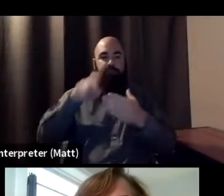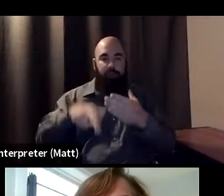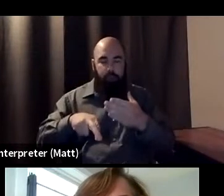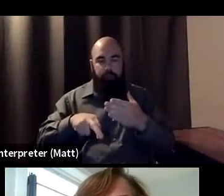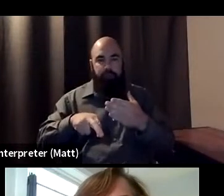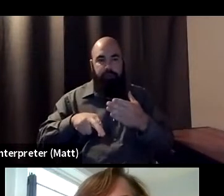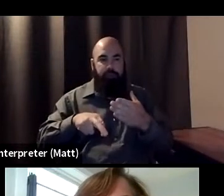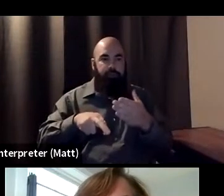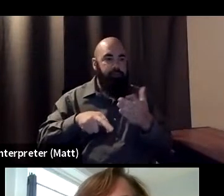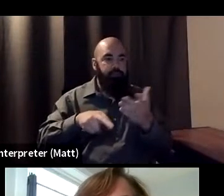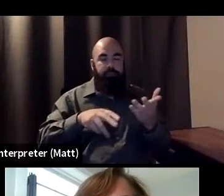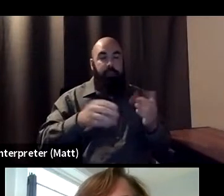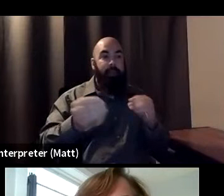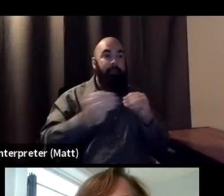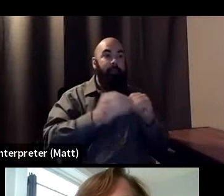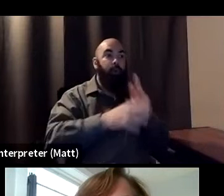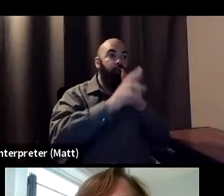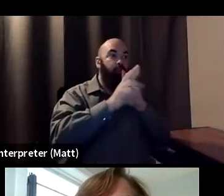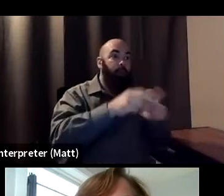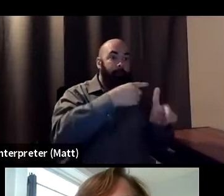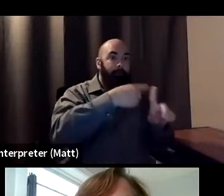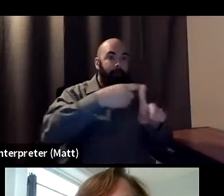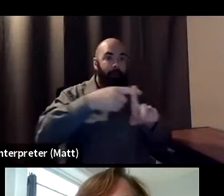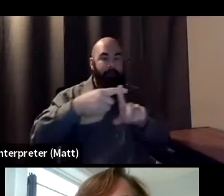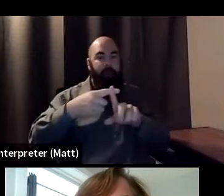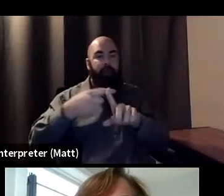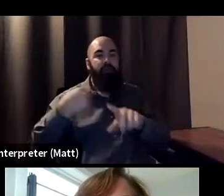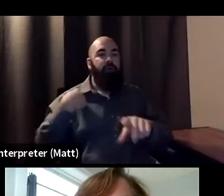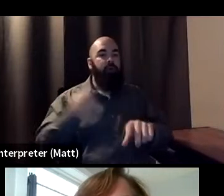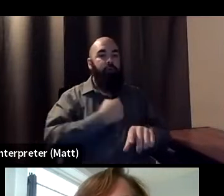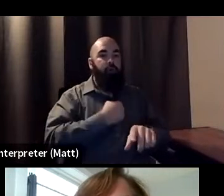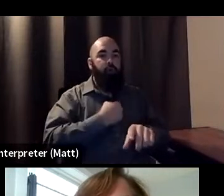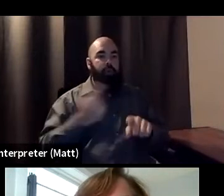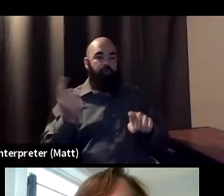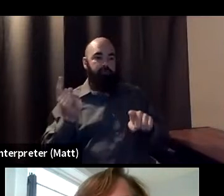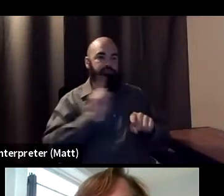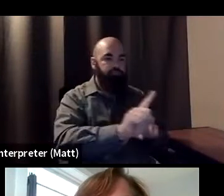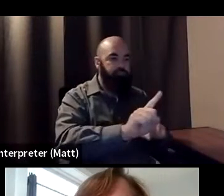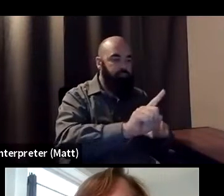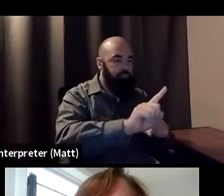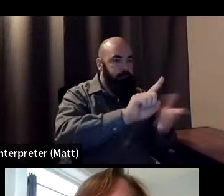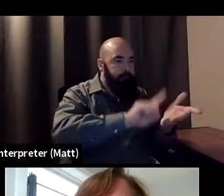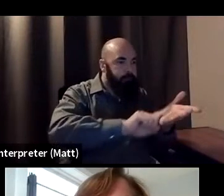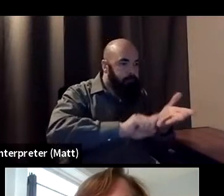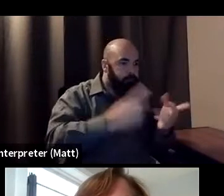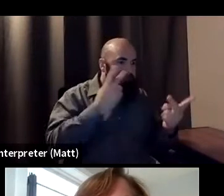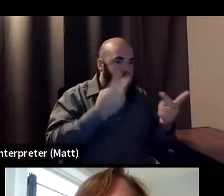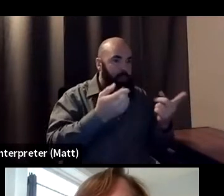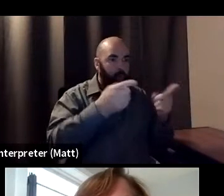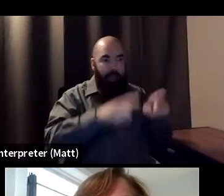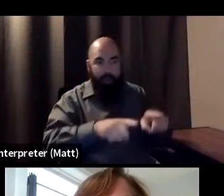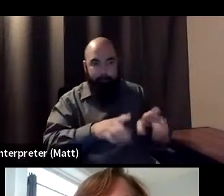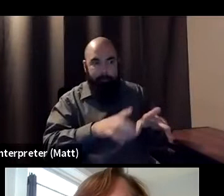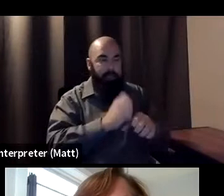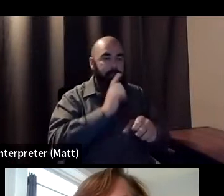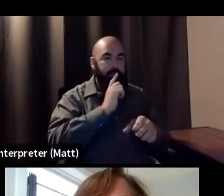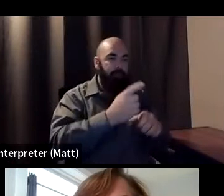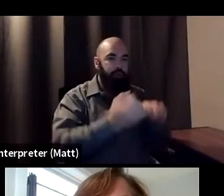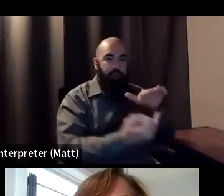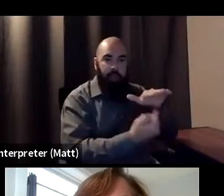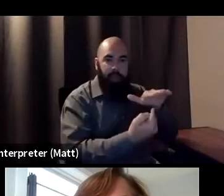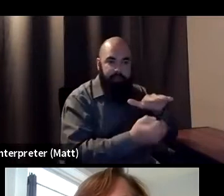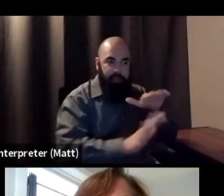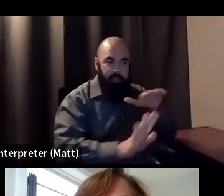positive patients. We go forth and investigate and do our best to get people isolated and quarantined.